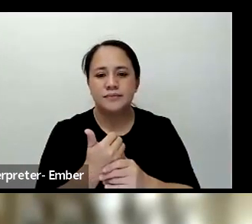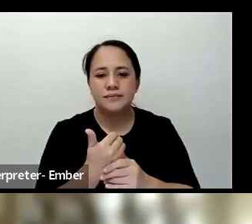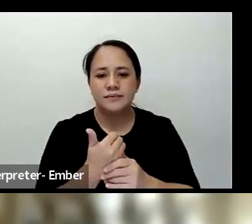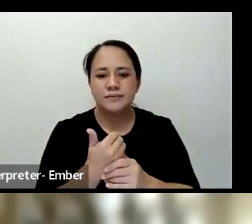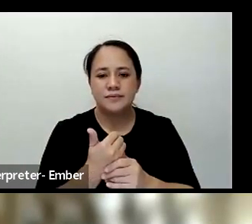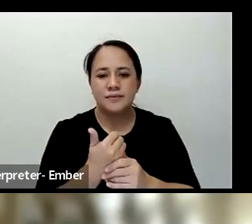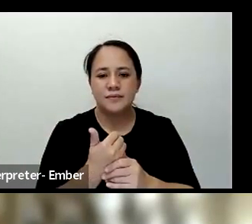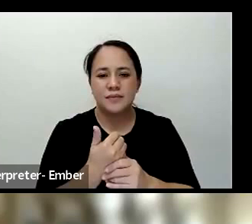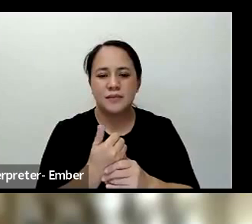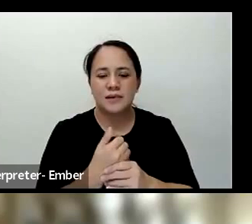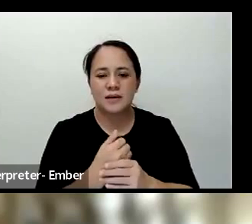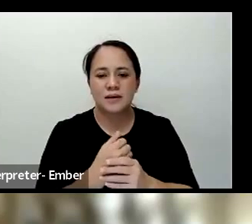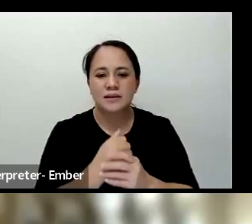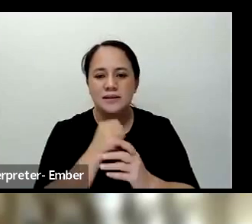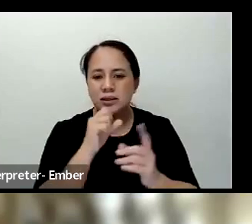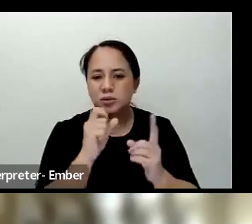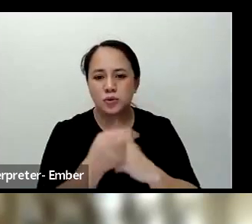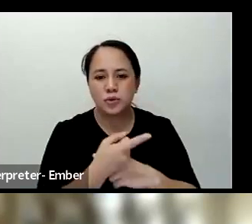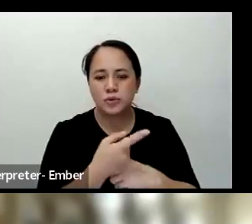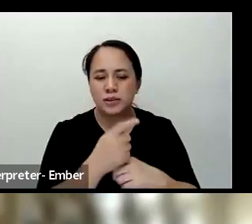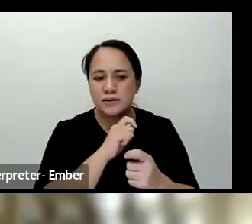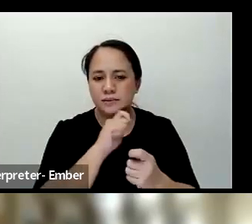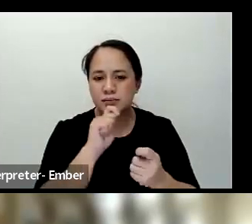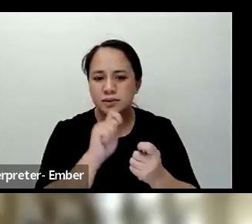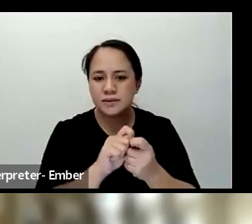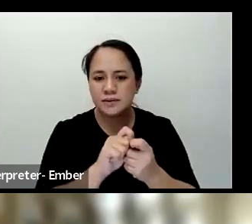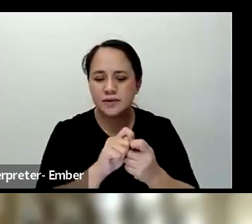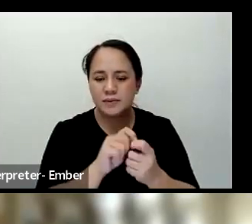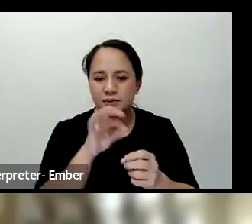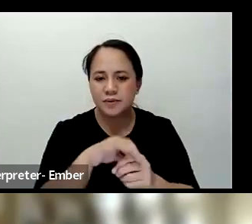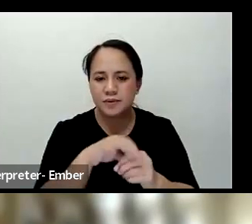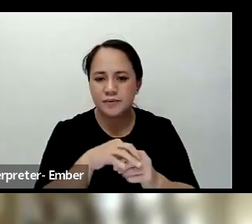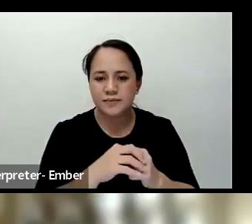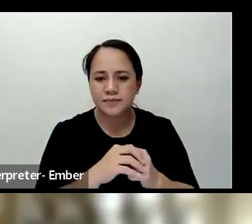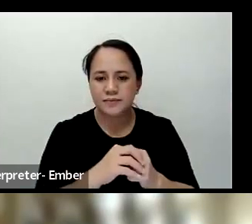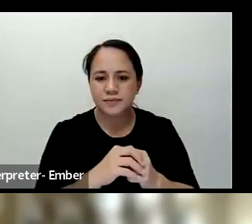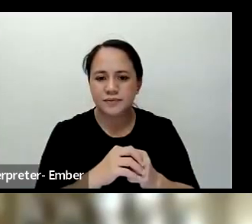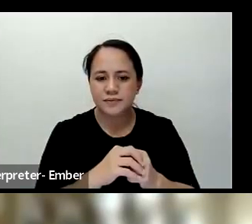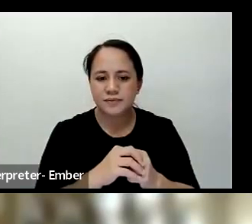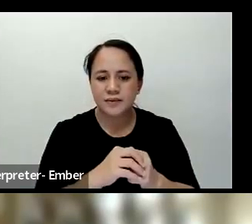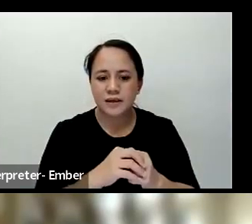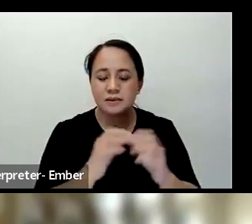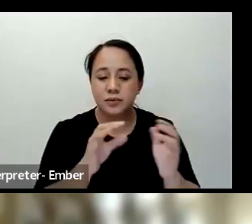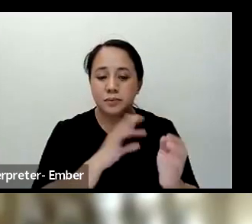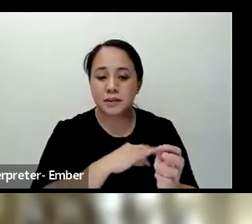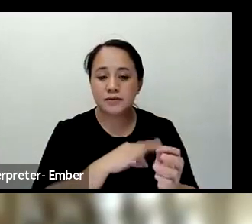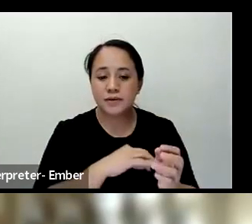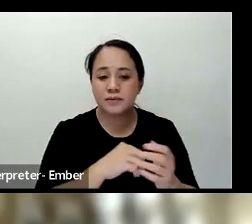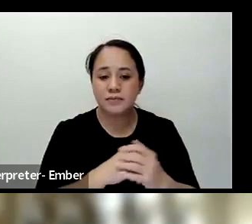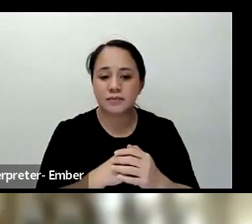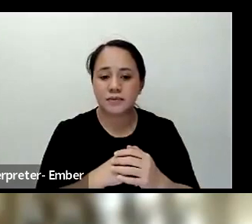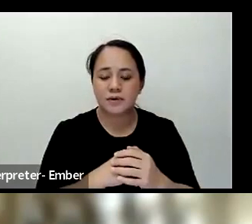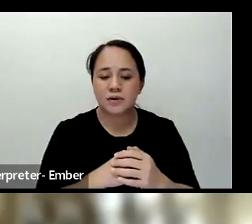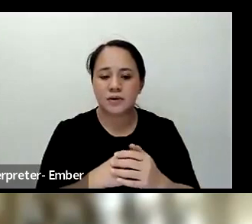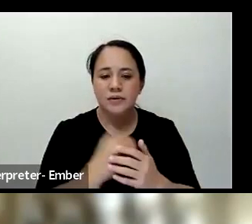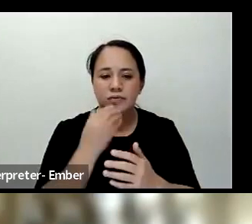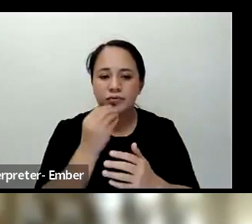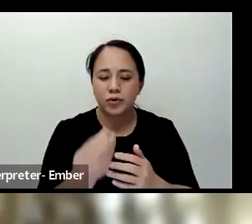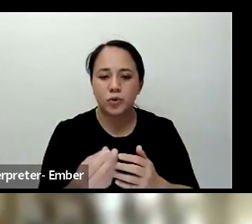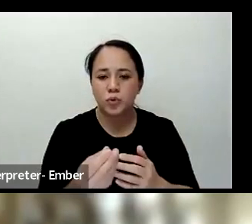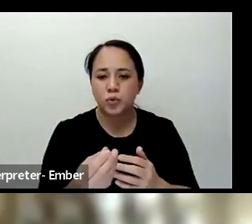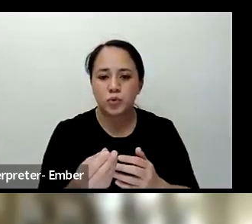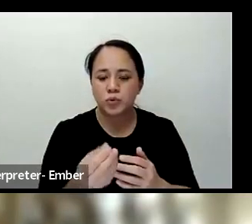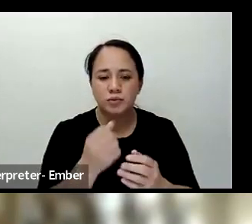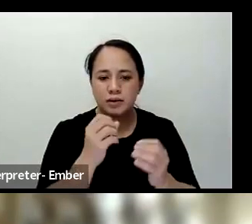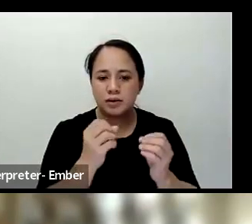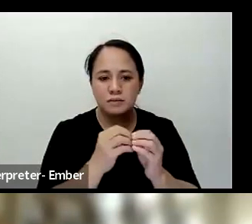perhaps non-social specific programs that may benefit only at the very few and not the